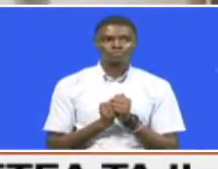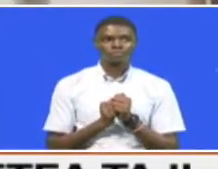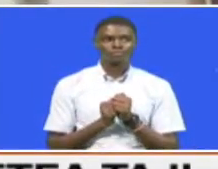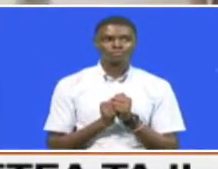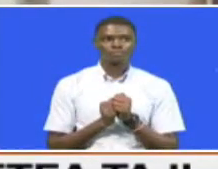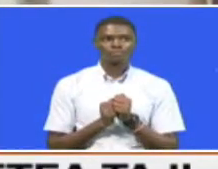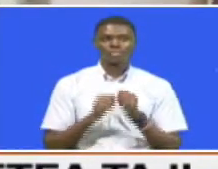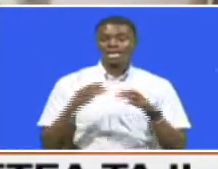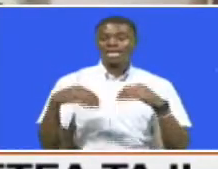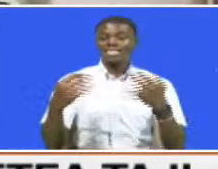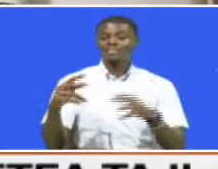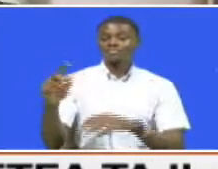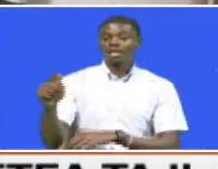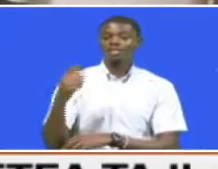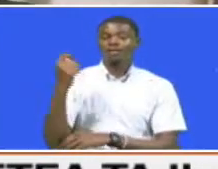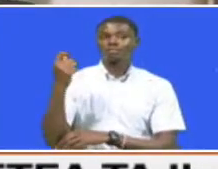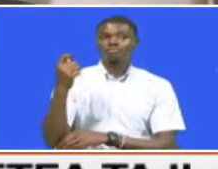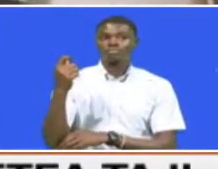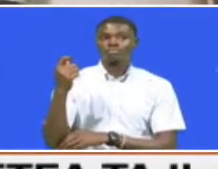It gives Kenya